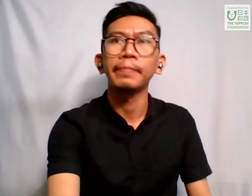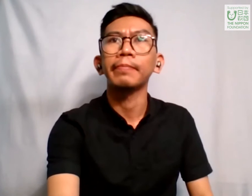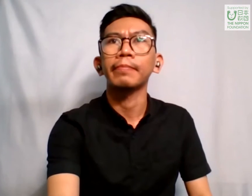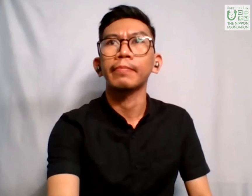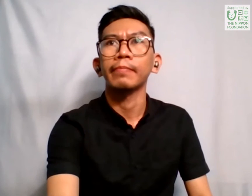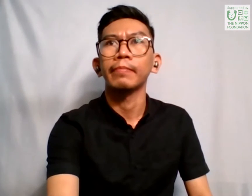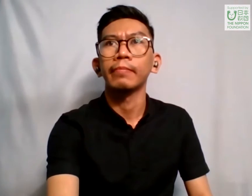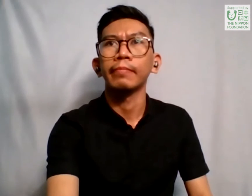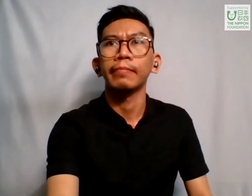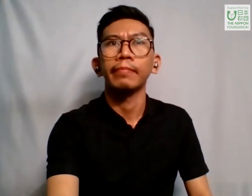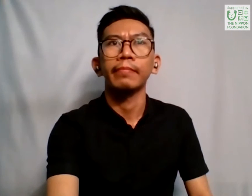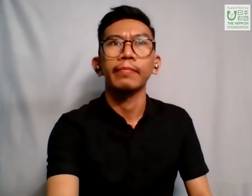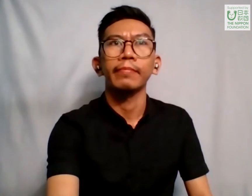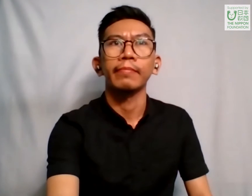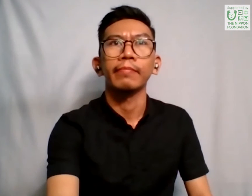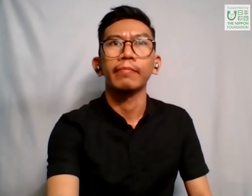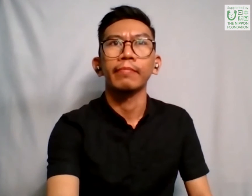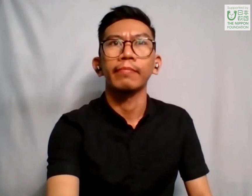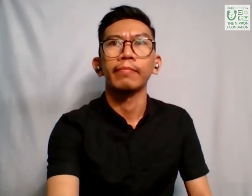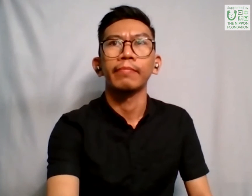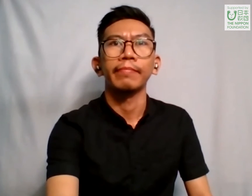they're discussing about